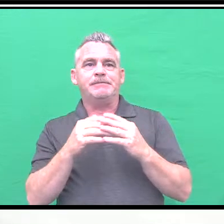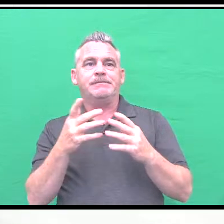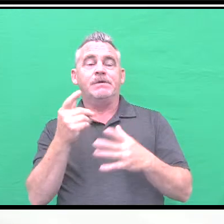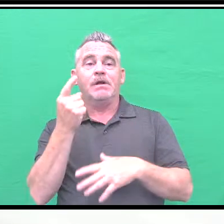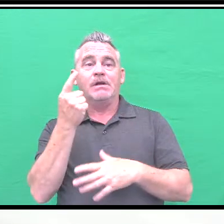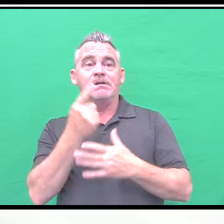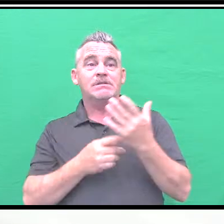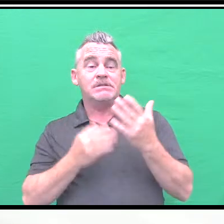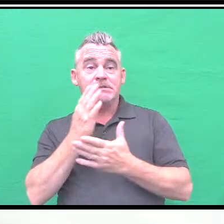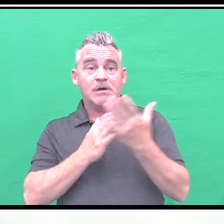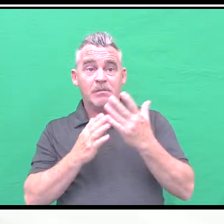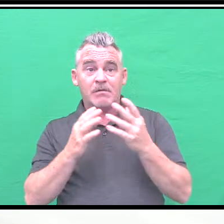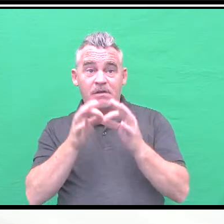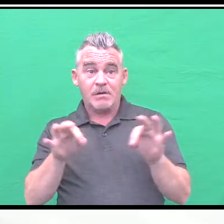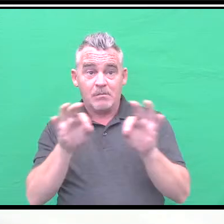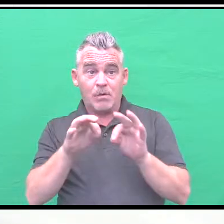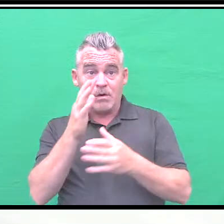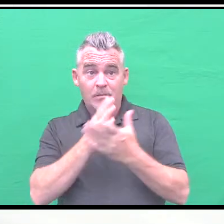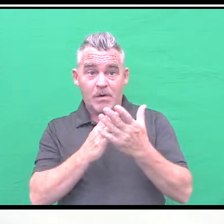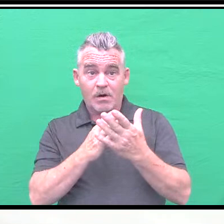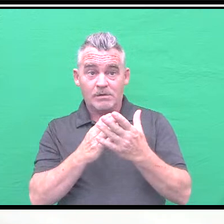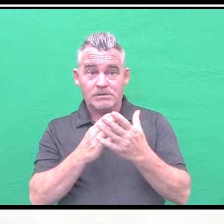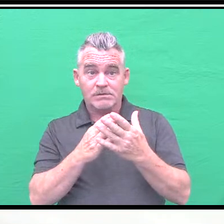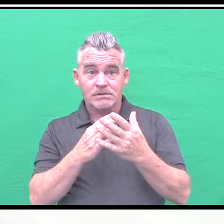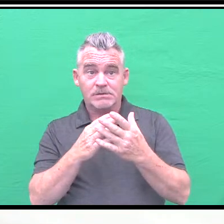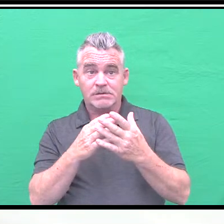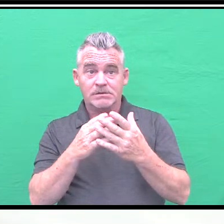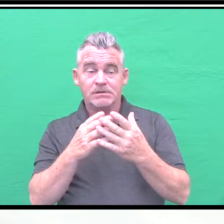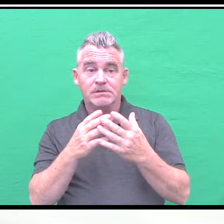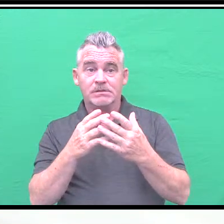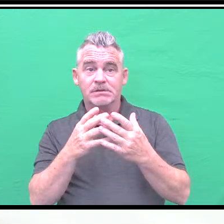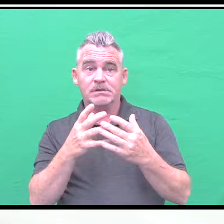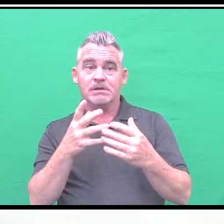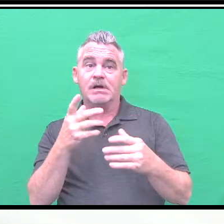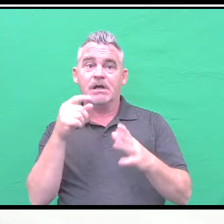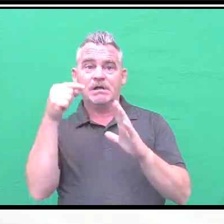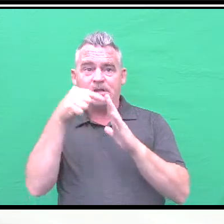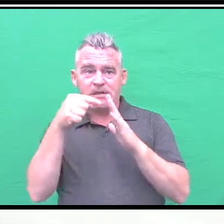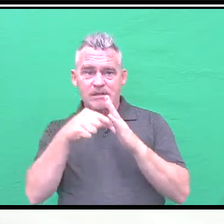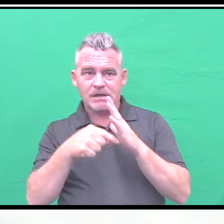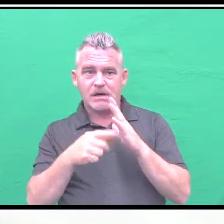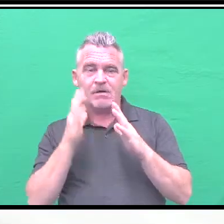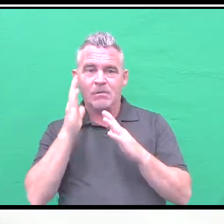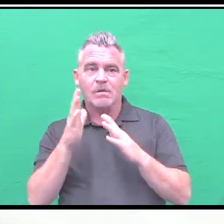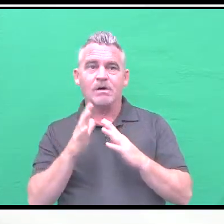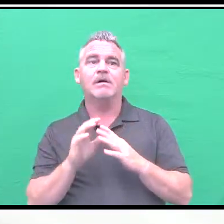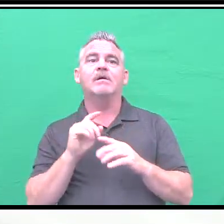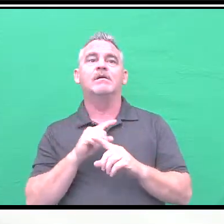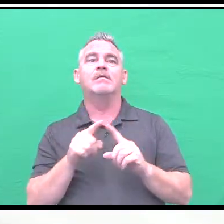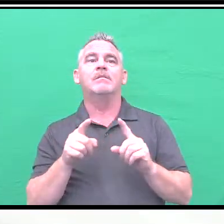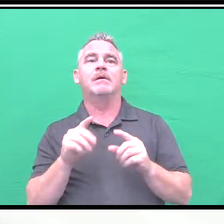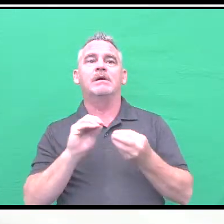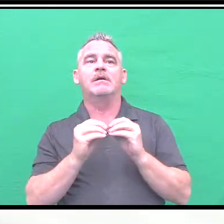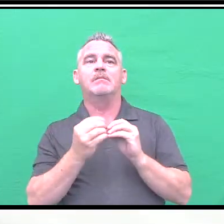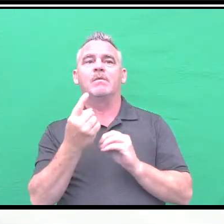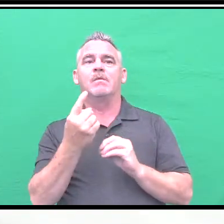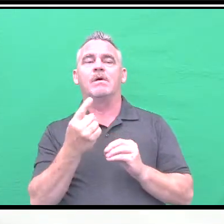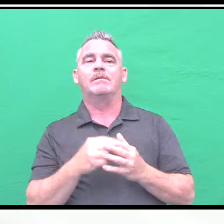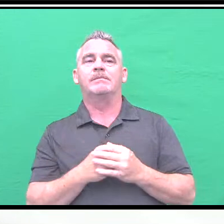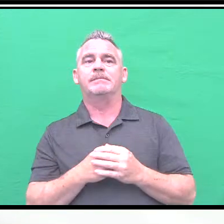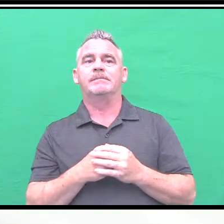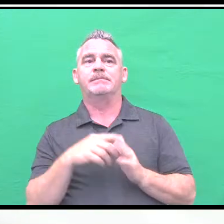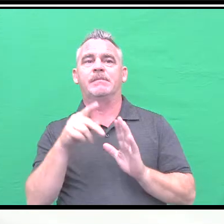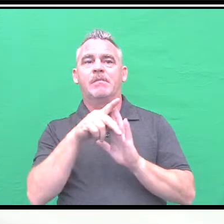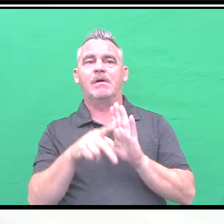the report, but I'm not going to go through every single piece in detail. So number one, policy number